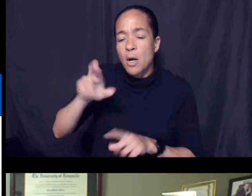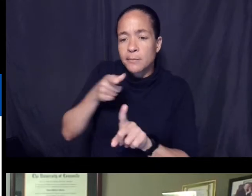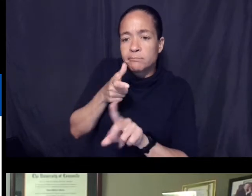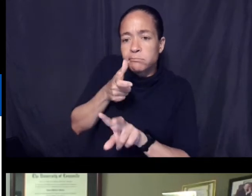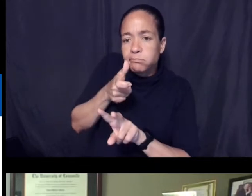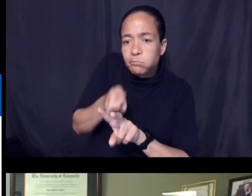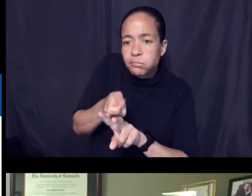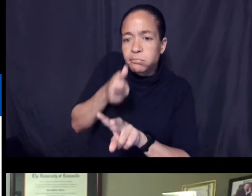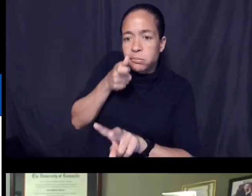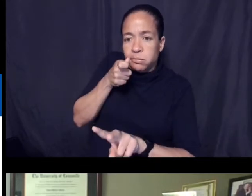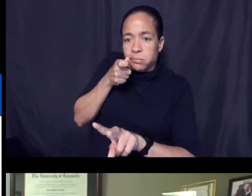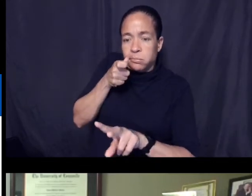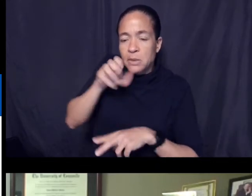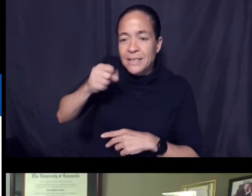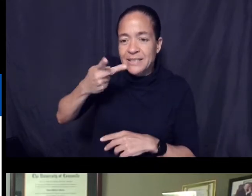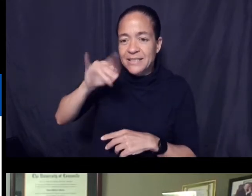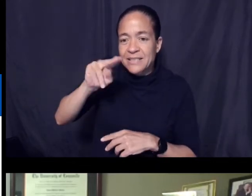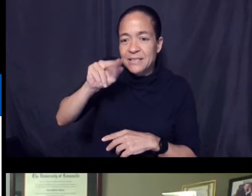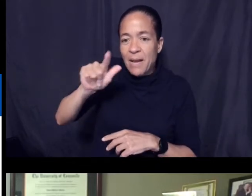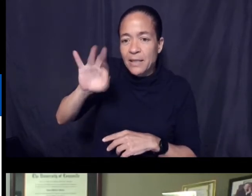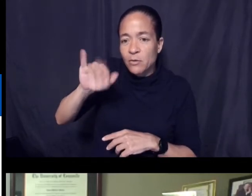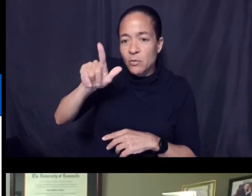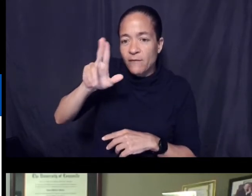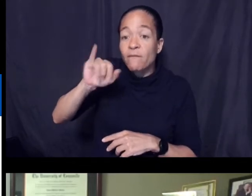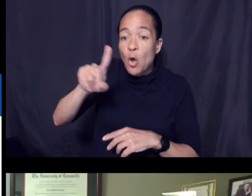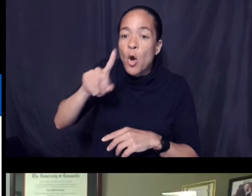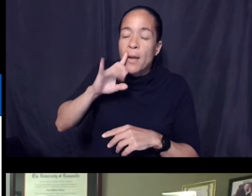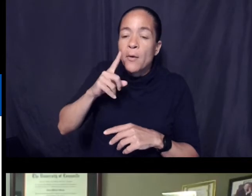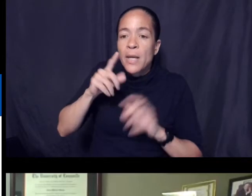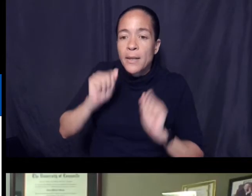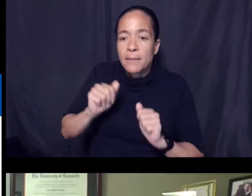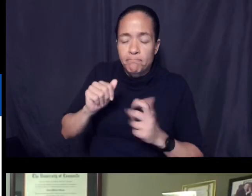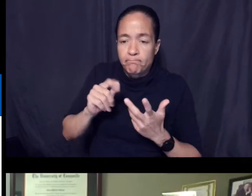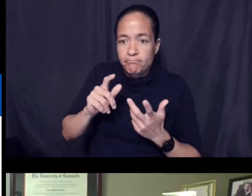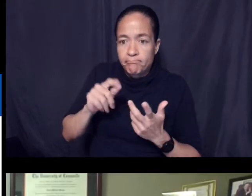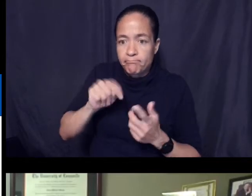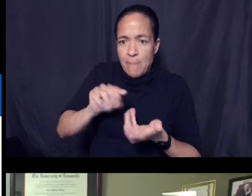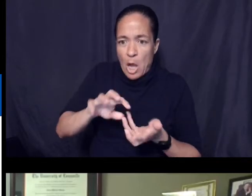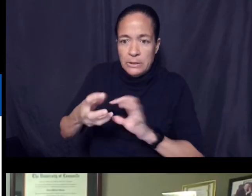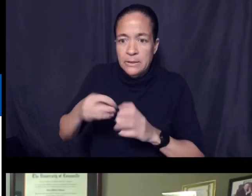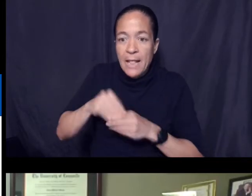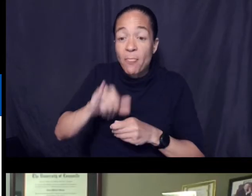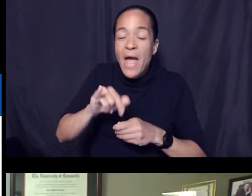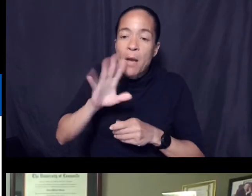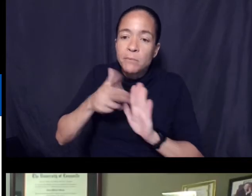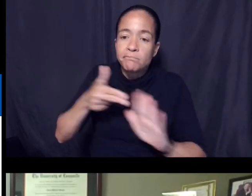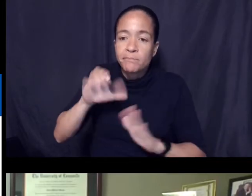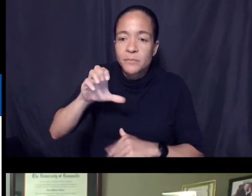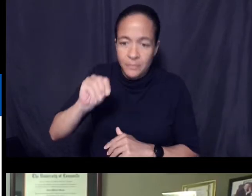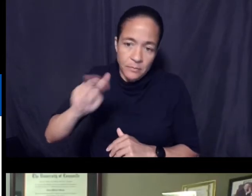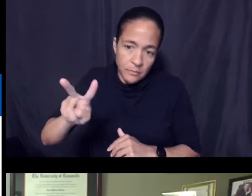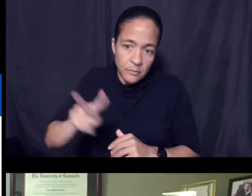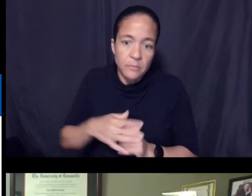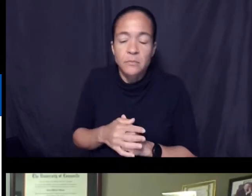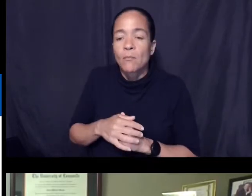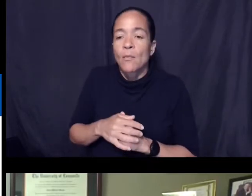obtained. And those babies can have abnormal spinal fluid findings. So just an overview of